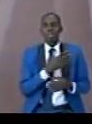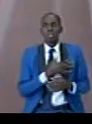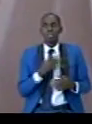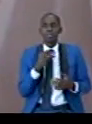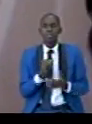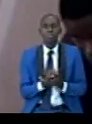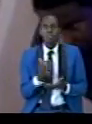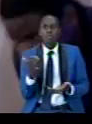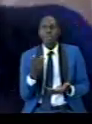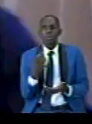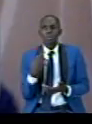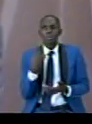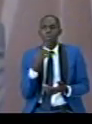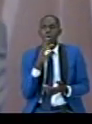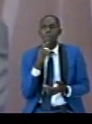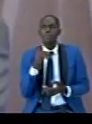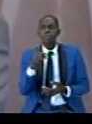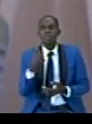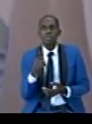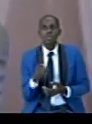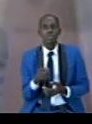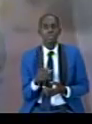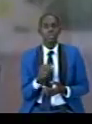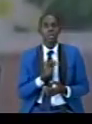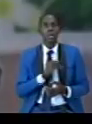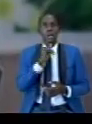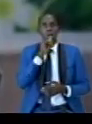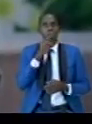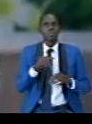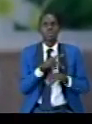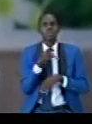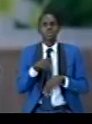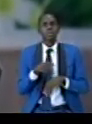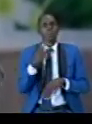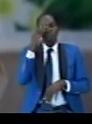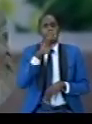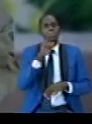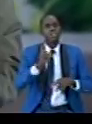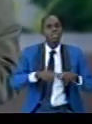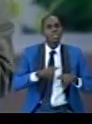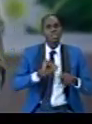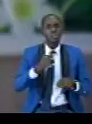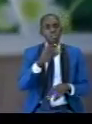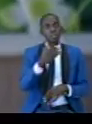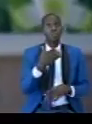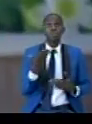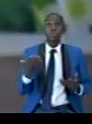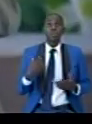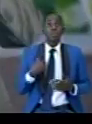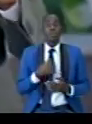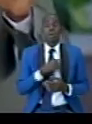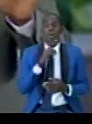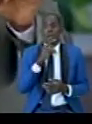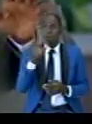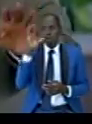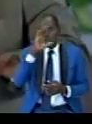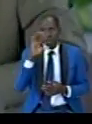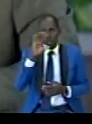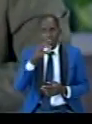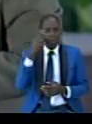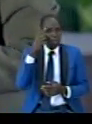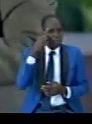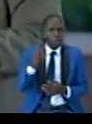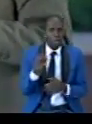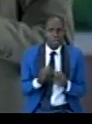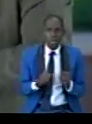there? They say, who are principalities? I say, why are you sitting down there? They say, we're looking for anywhere good things are going